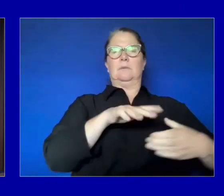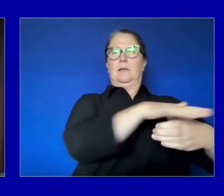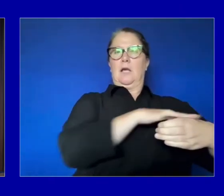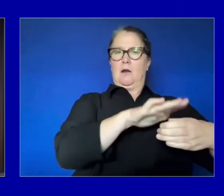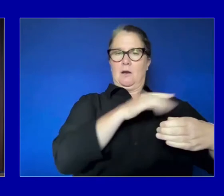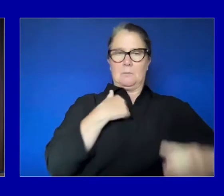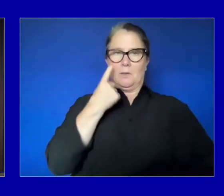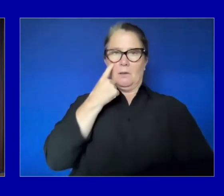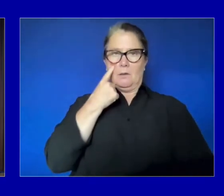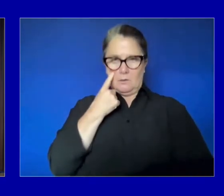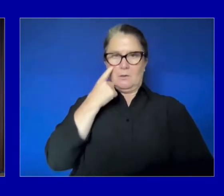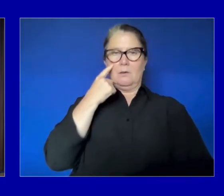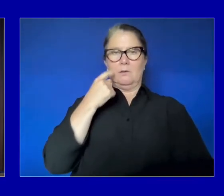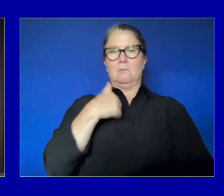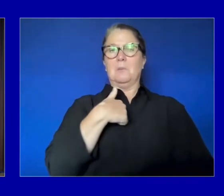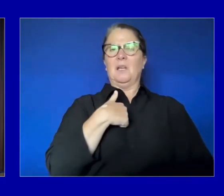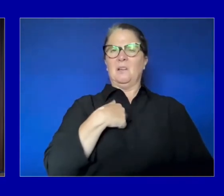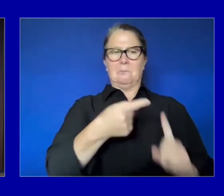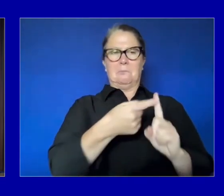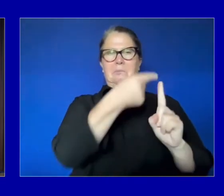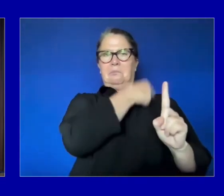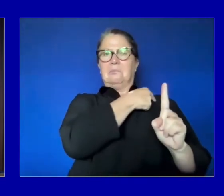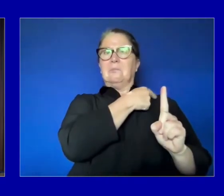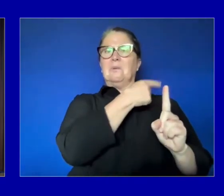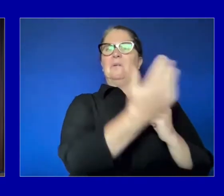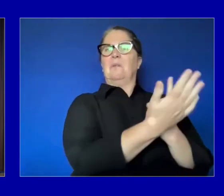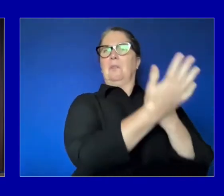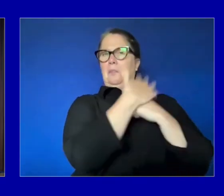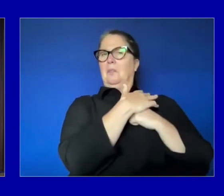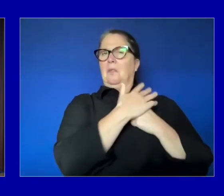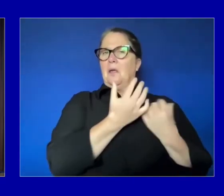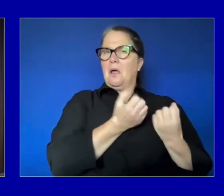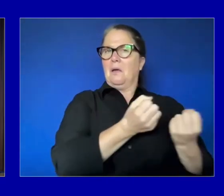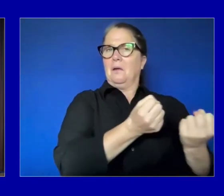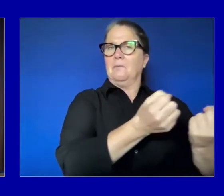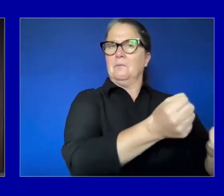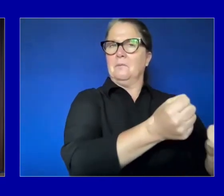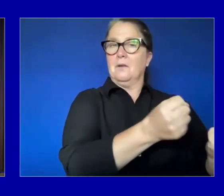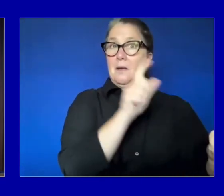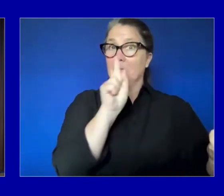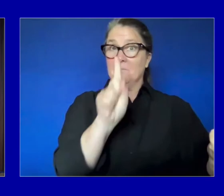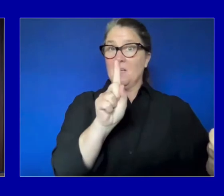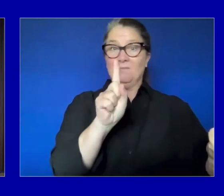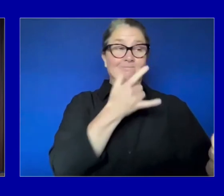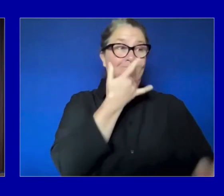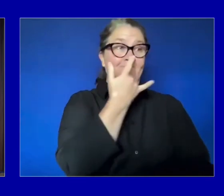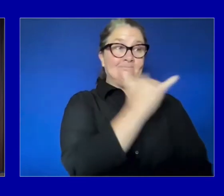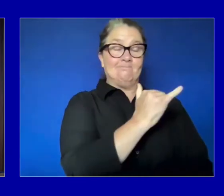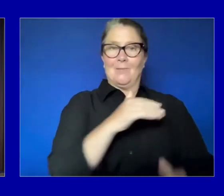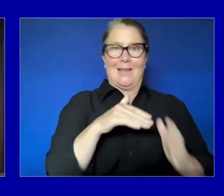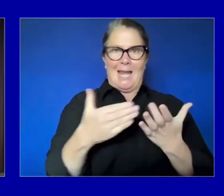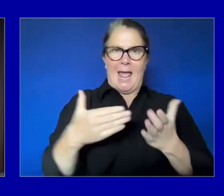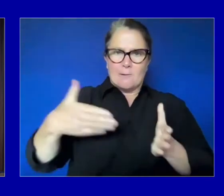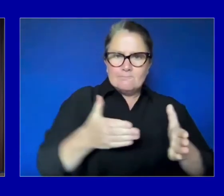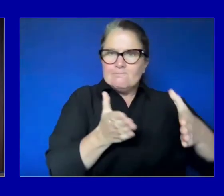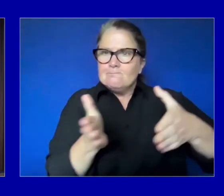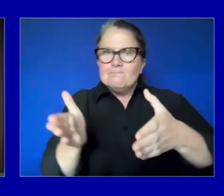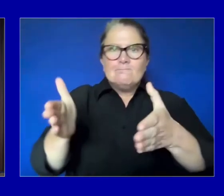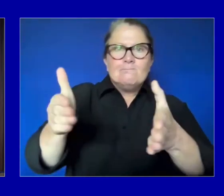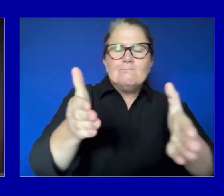but, uh, it's, it's underway and it can't be stopped now. young people in particular, um,